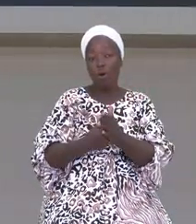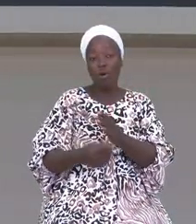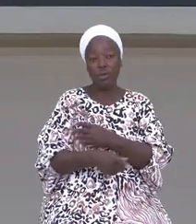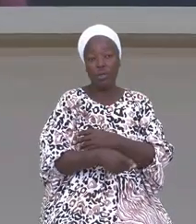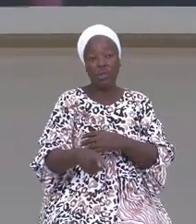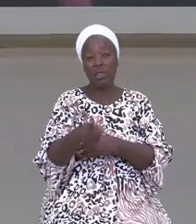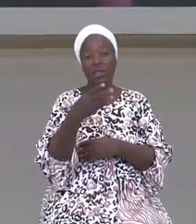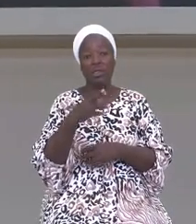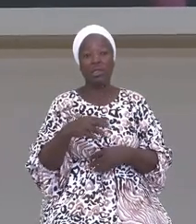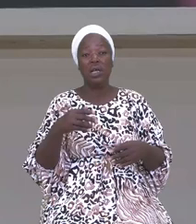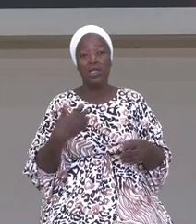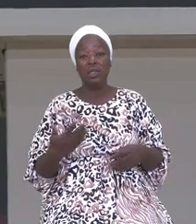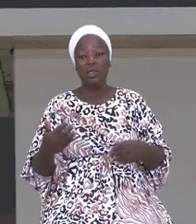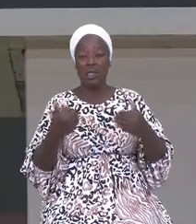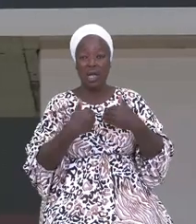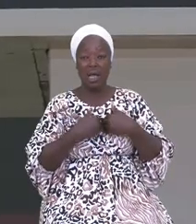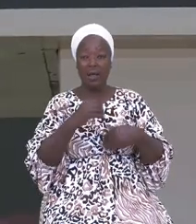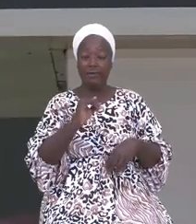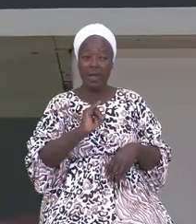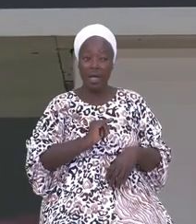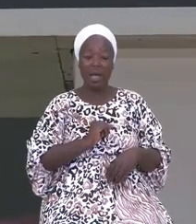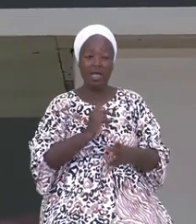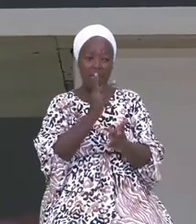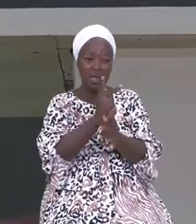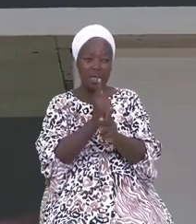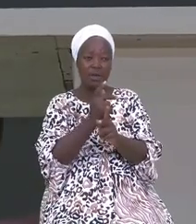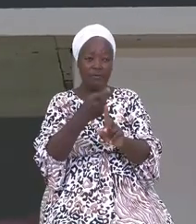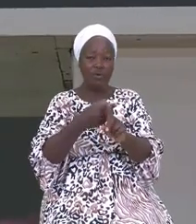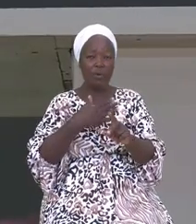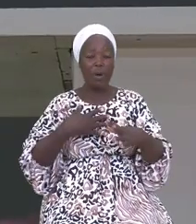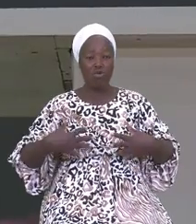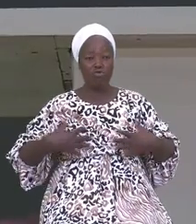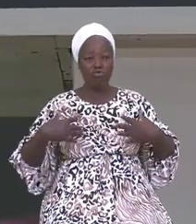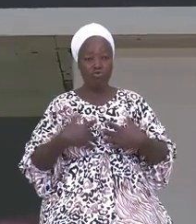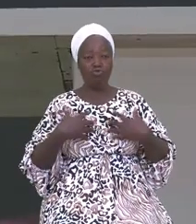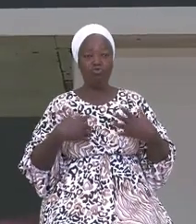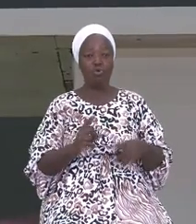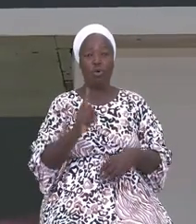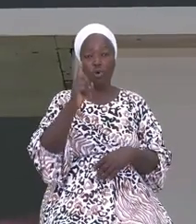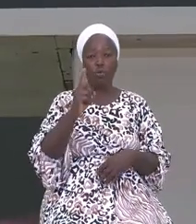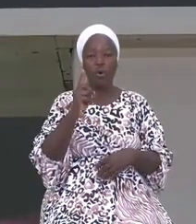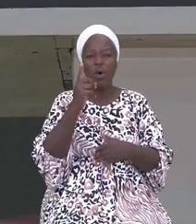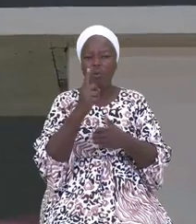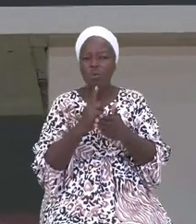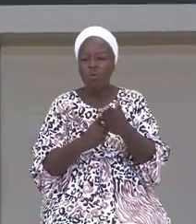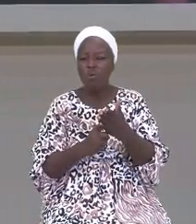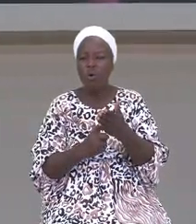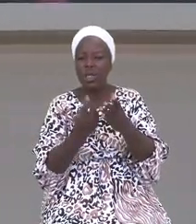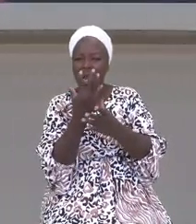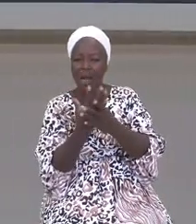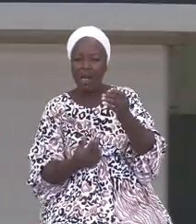these have I kept from my youth up. What lack I yet?